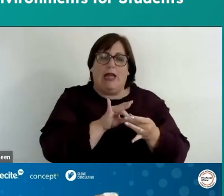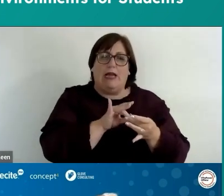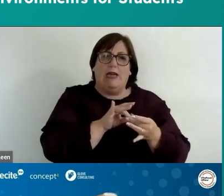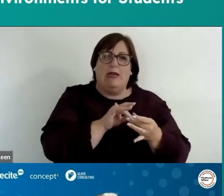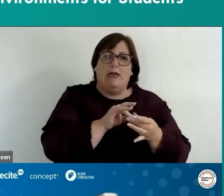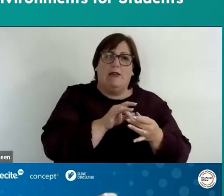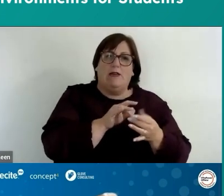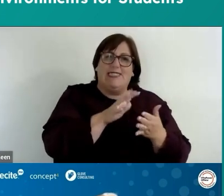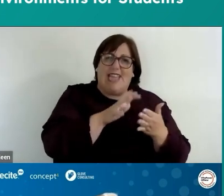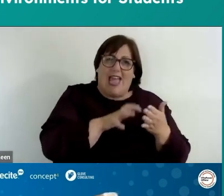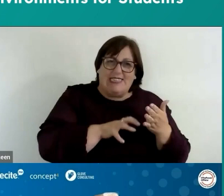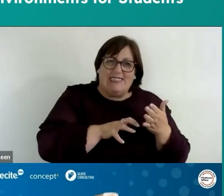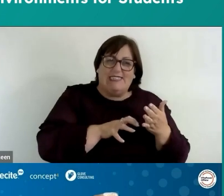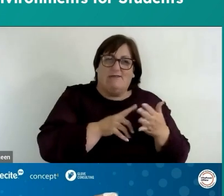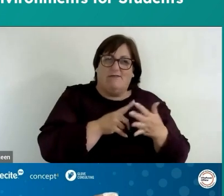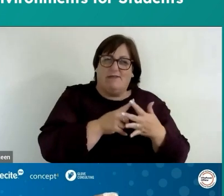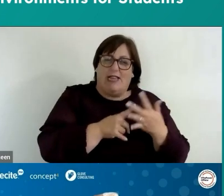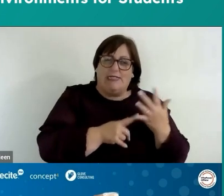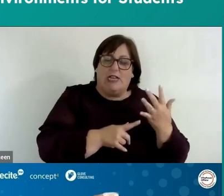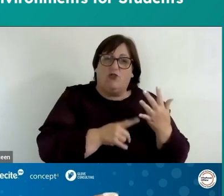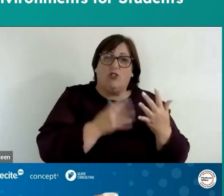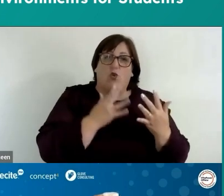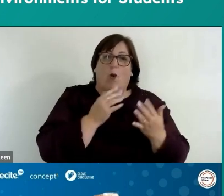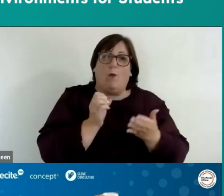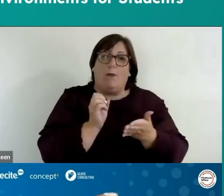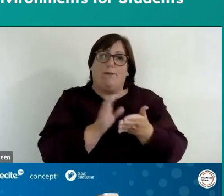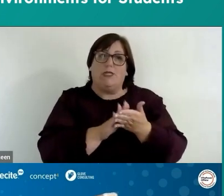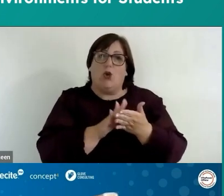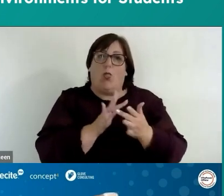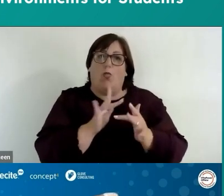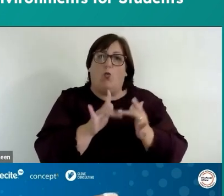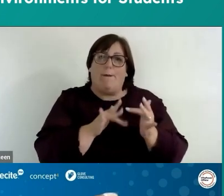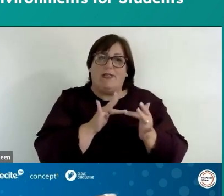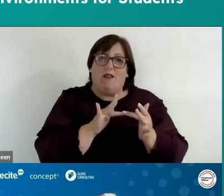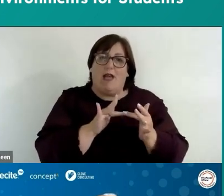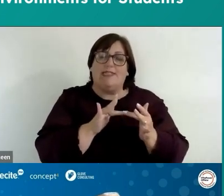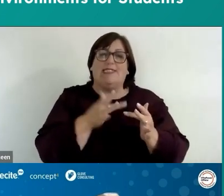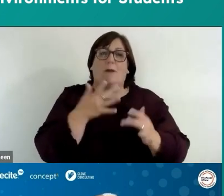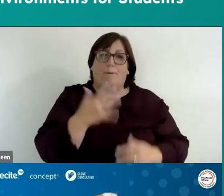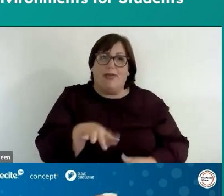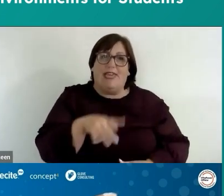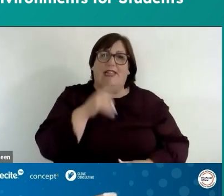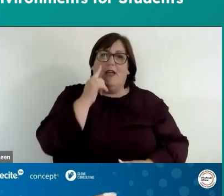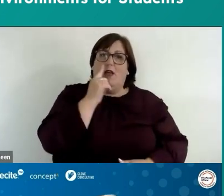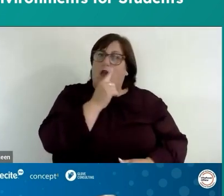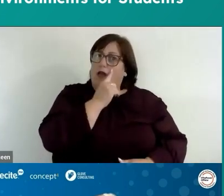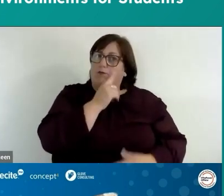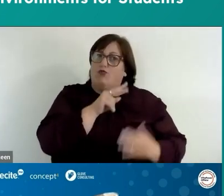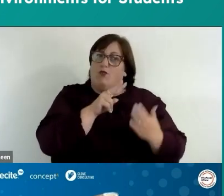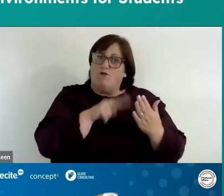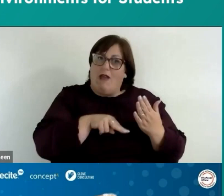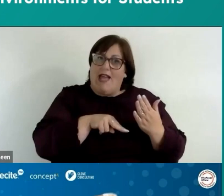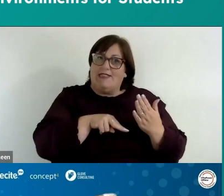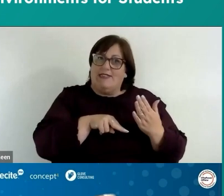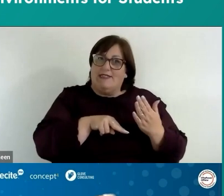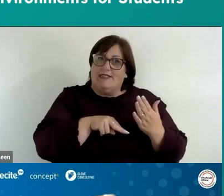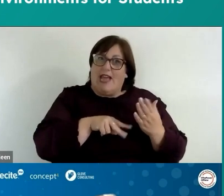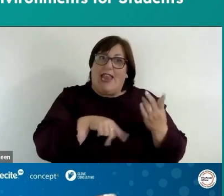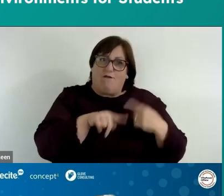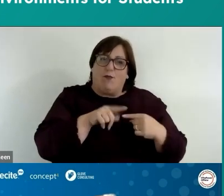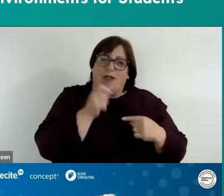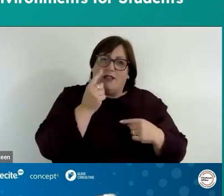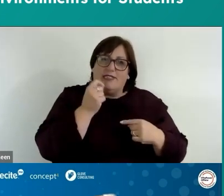that once it goes onto the website, it's been proofread and understood in an accessibility sense first.